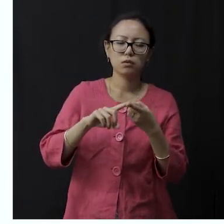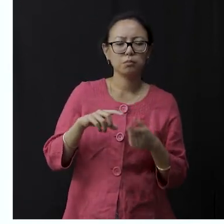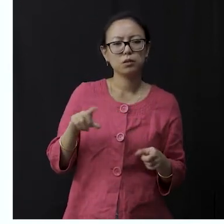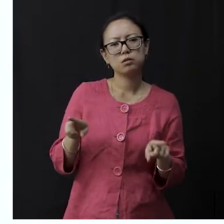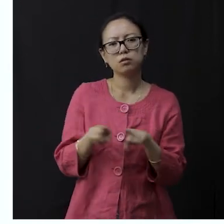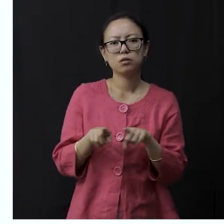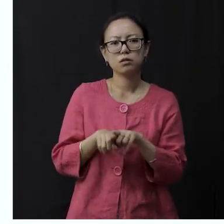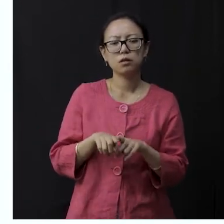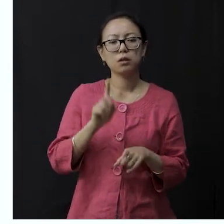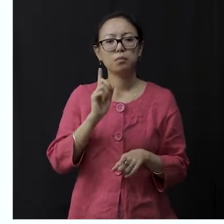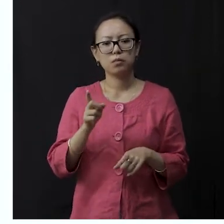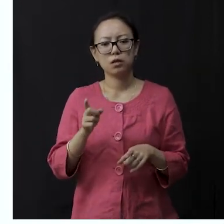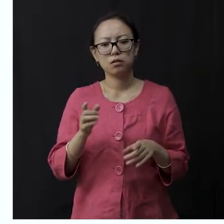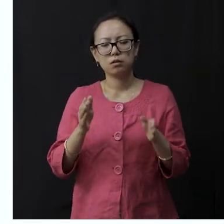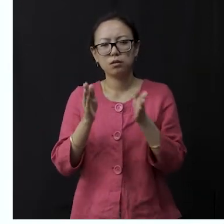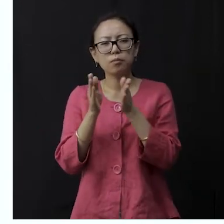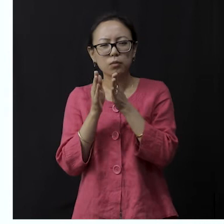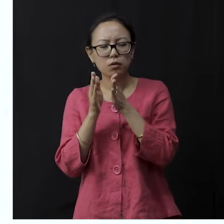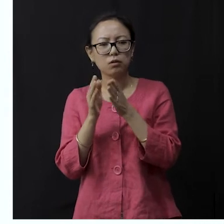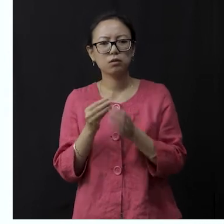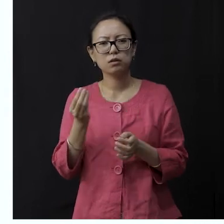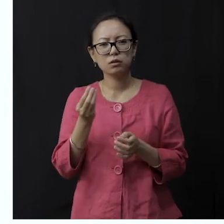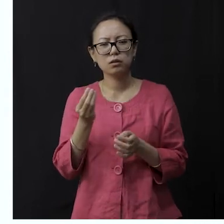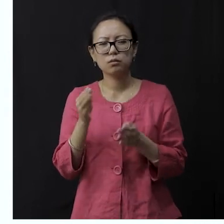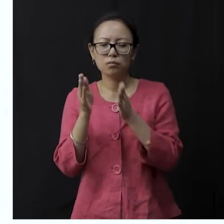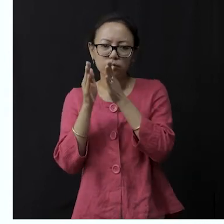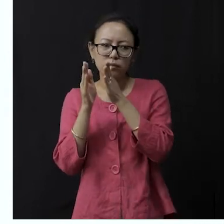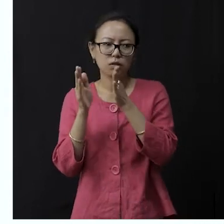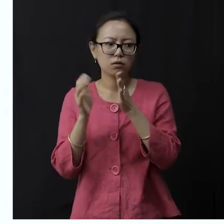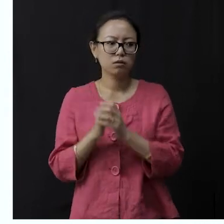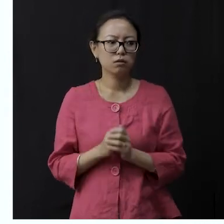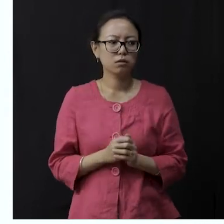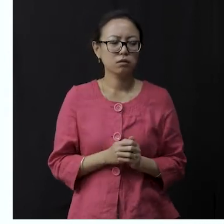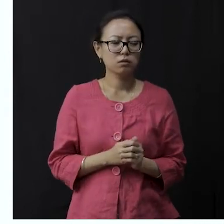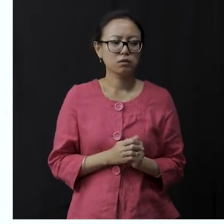okay? Now, next is grasshopper.